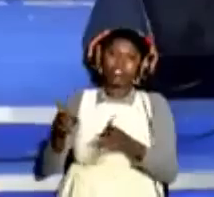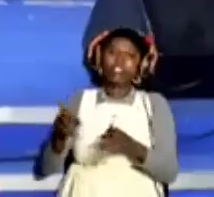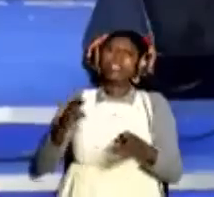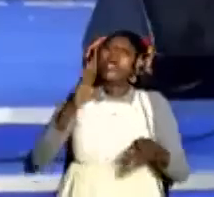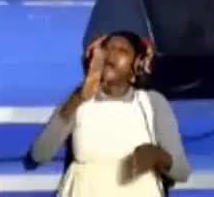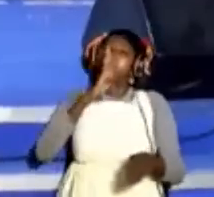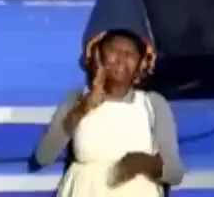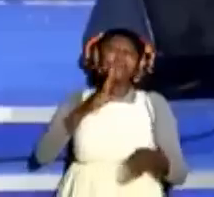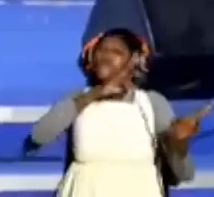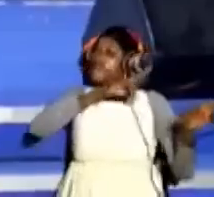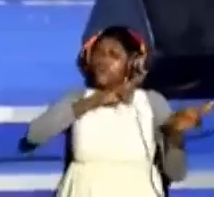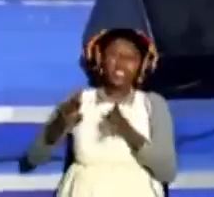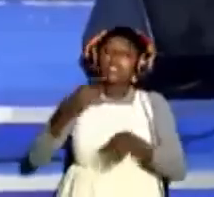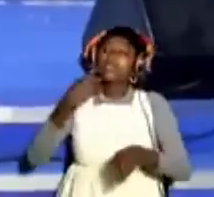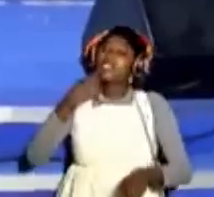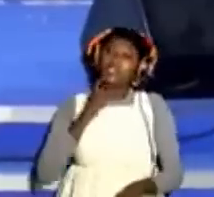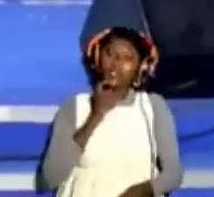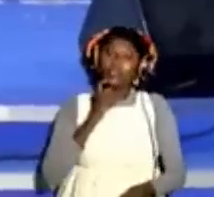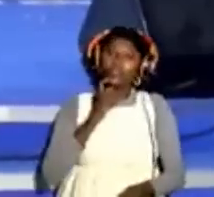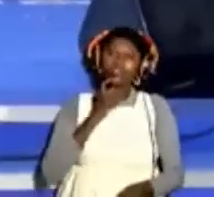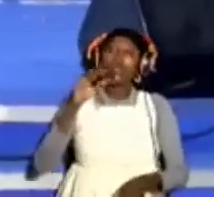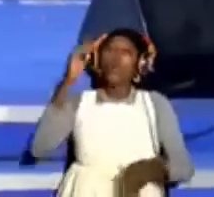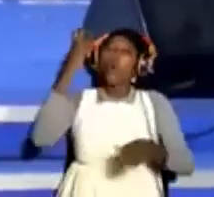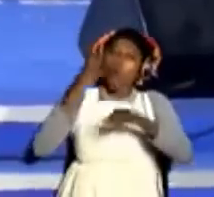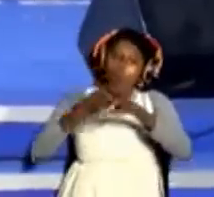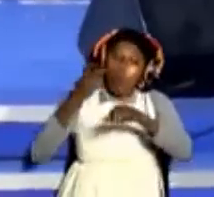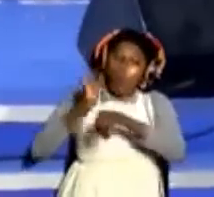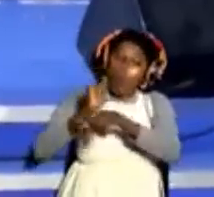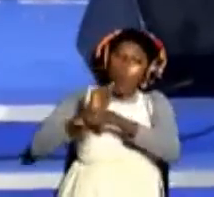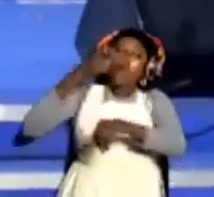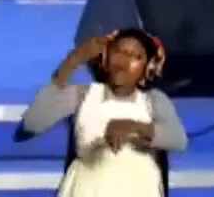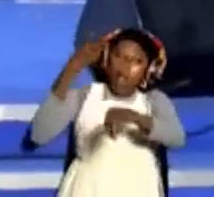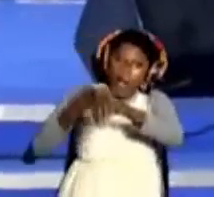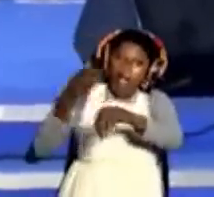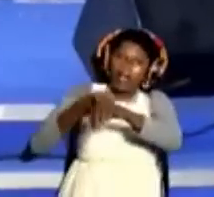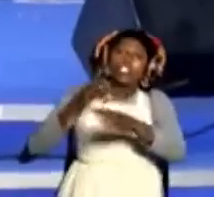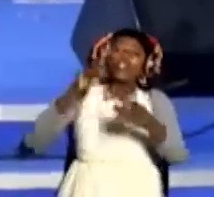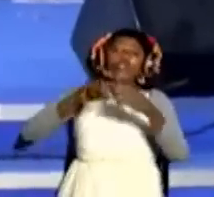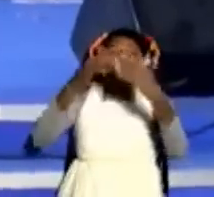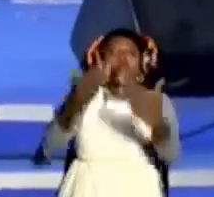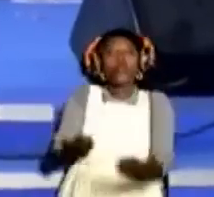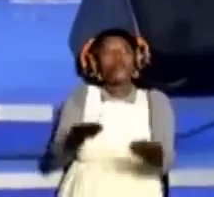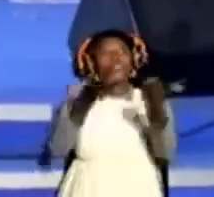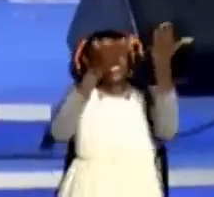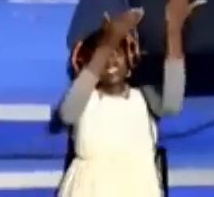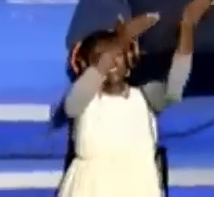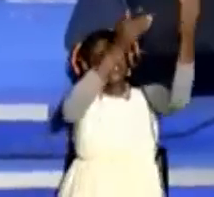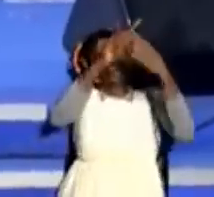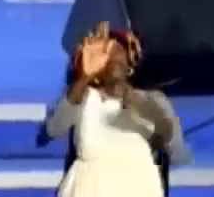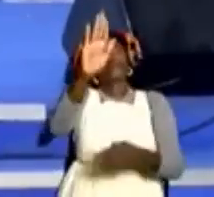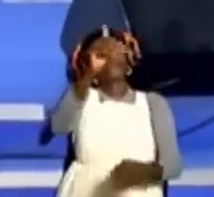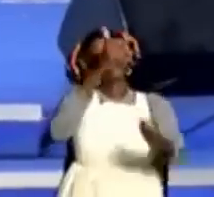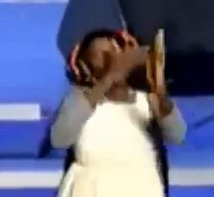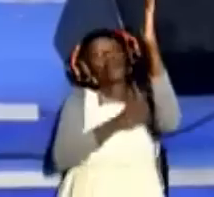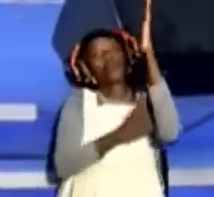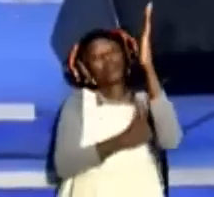Be studious. Work hard to present yourself to God